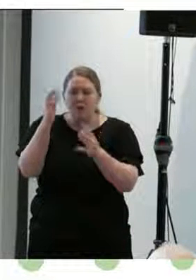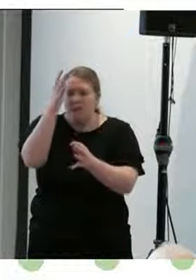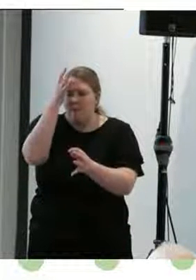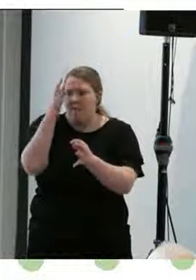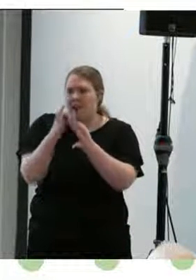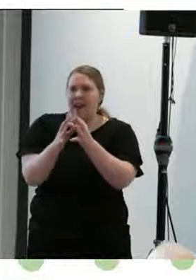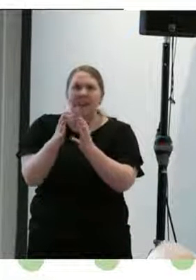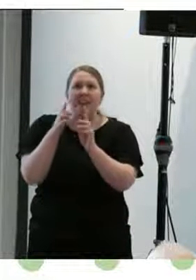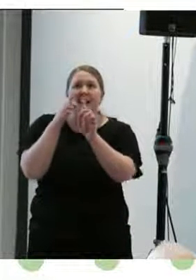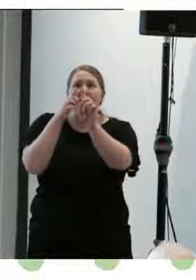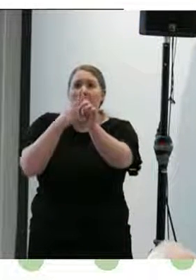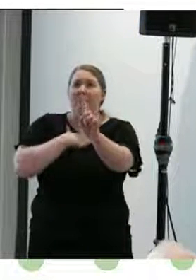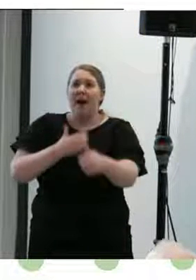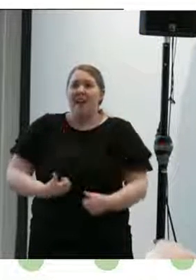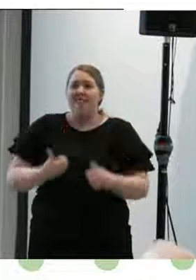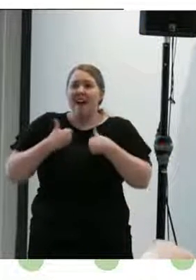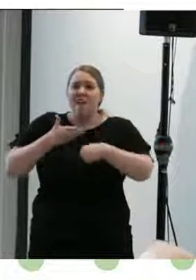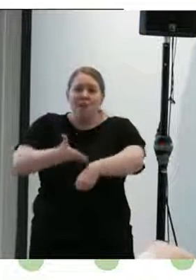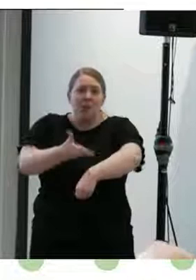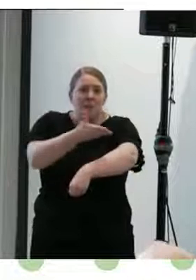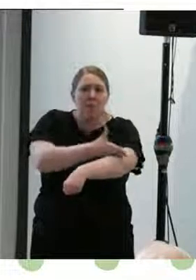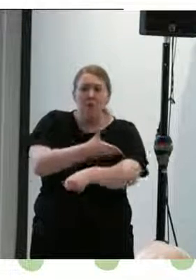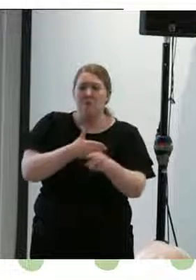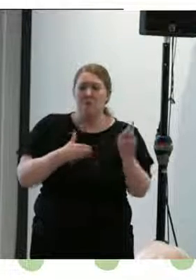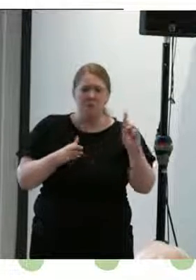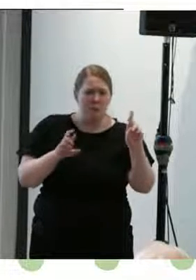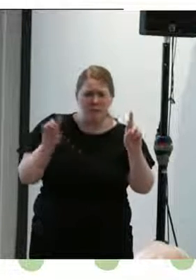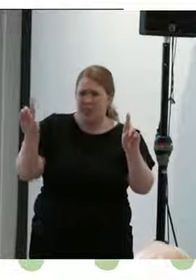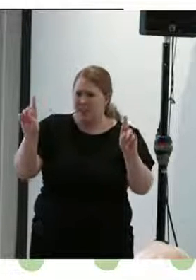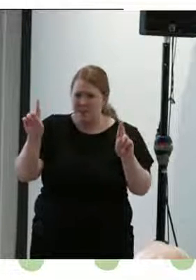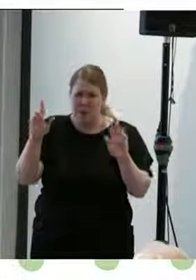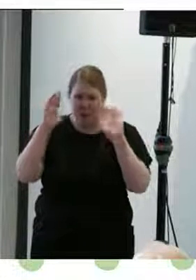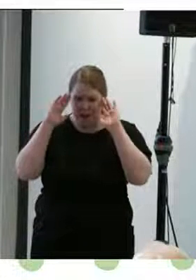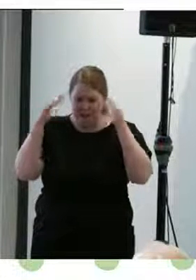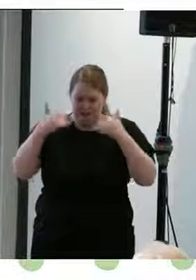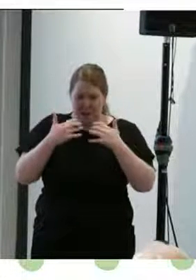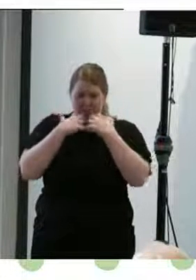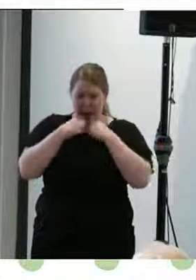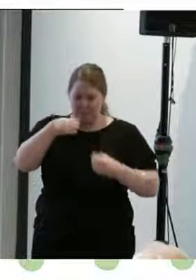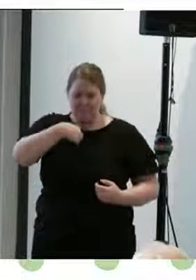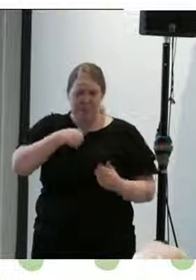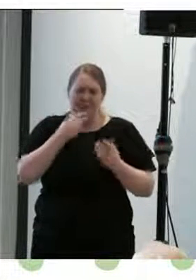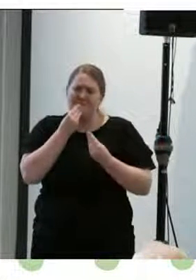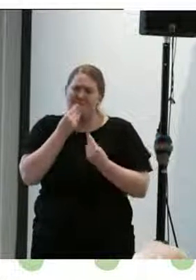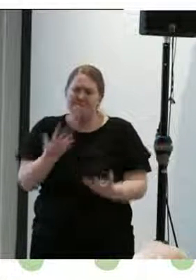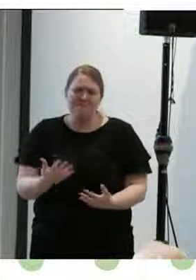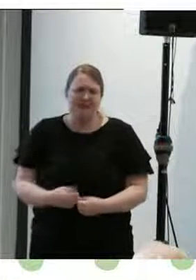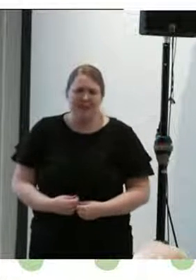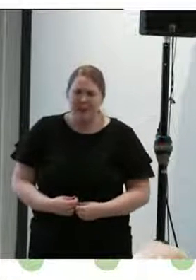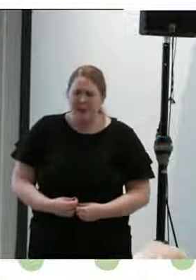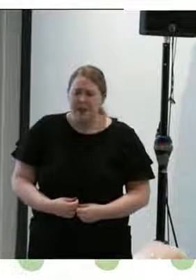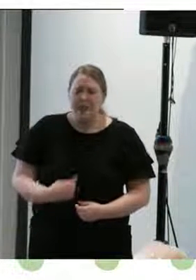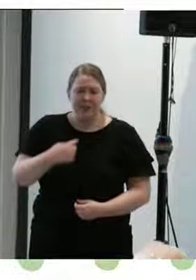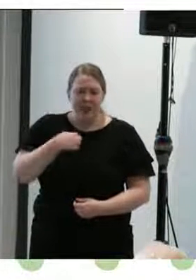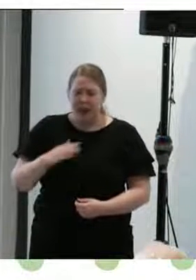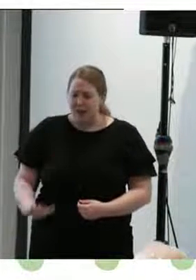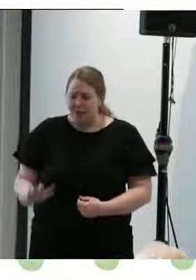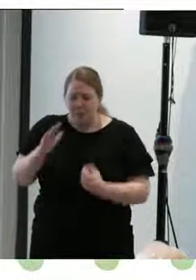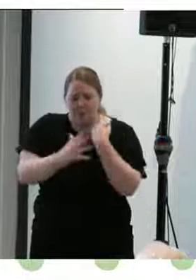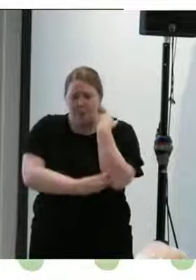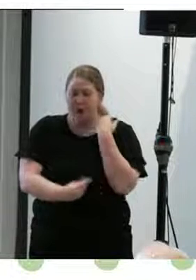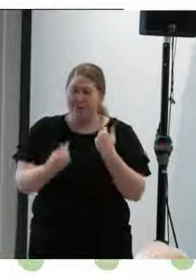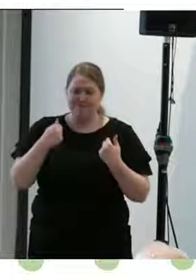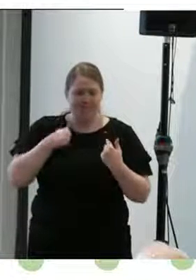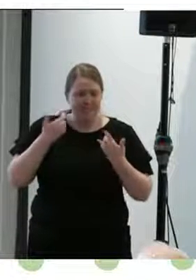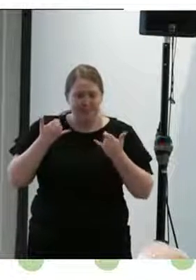ever improve or that either political party has any of his interests in mind. He says, either way, I grew up poor, I'm still poor. Nothing